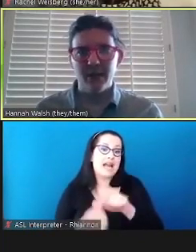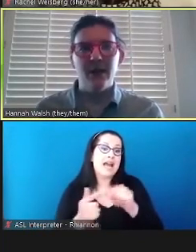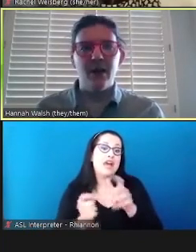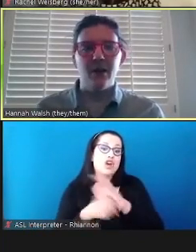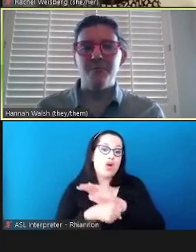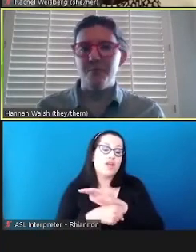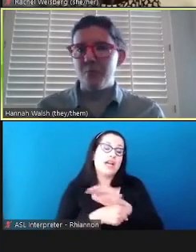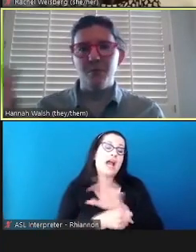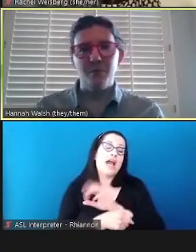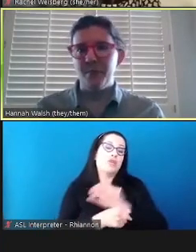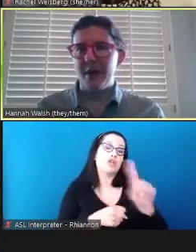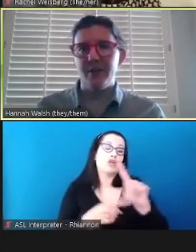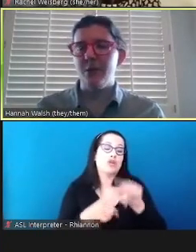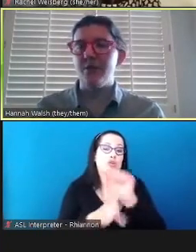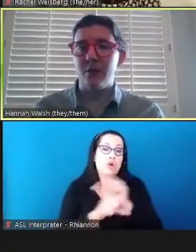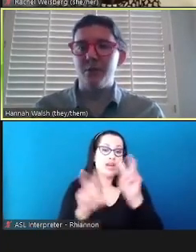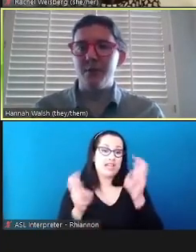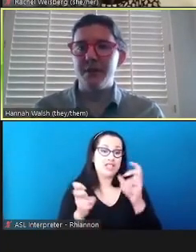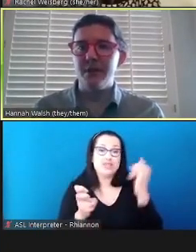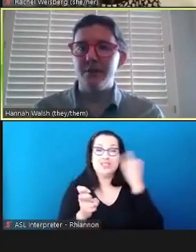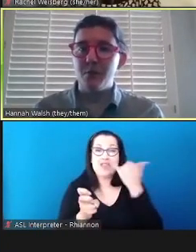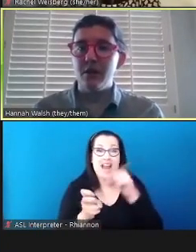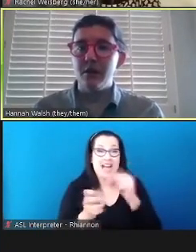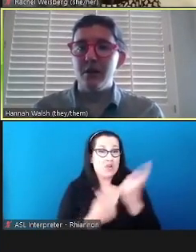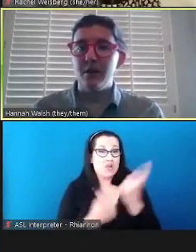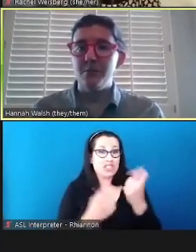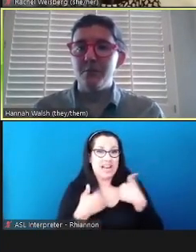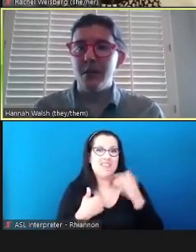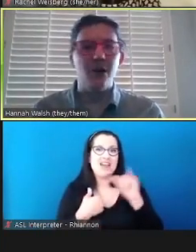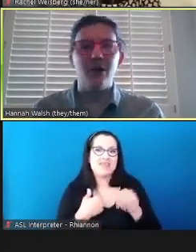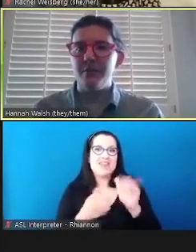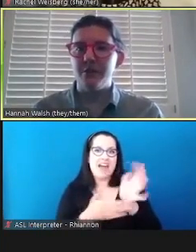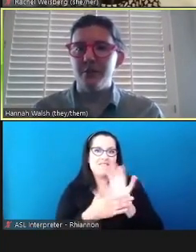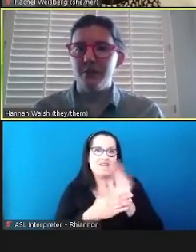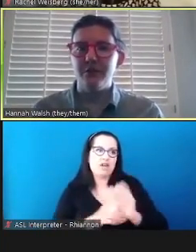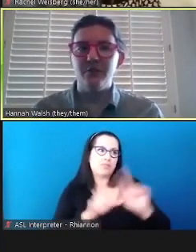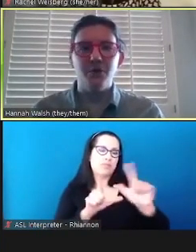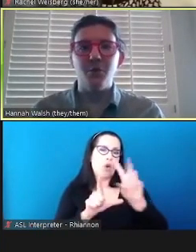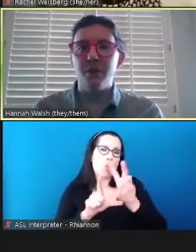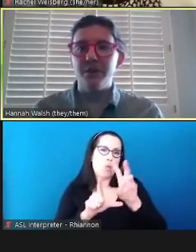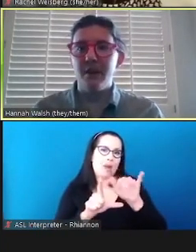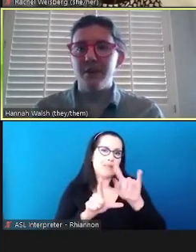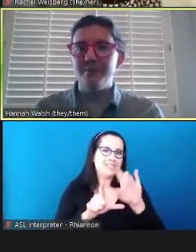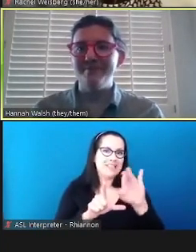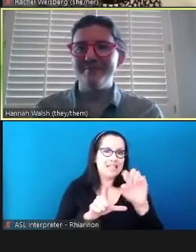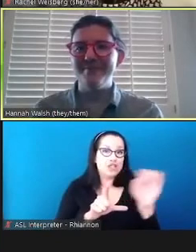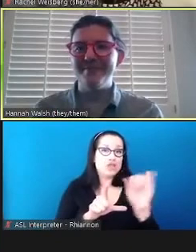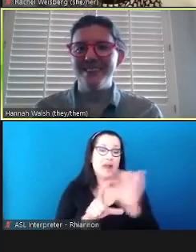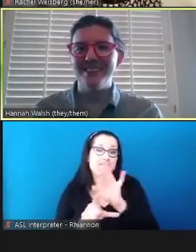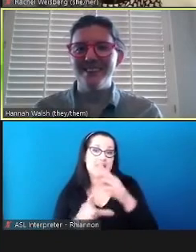that, that video is on our website as well, and on our Facebook feed, so you can watch that.